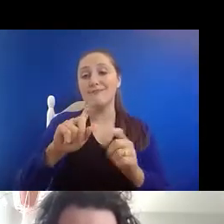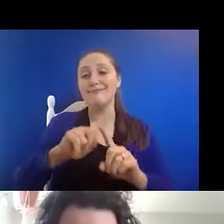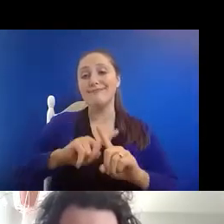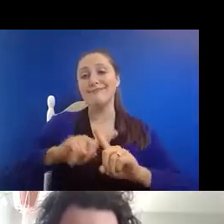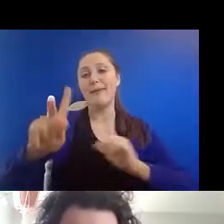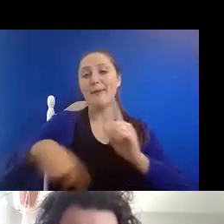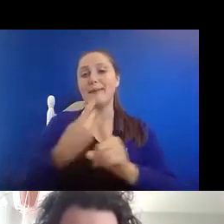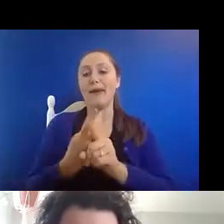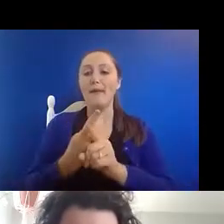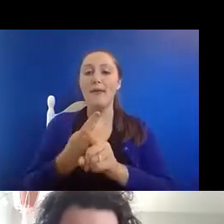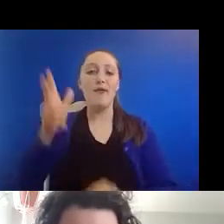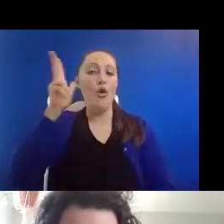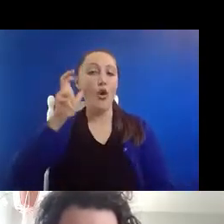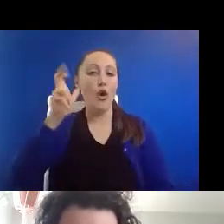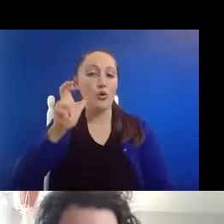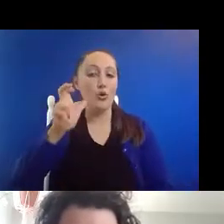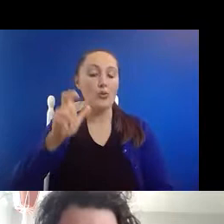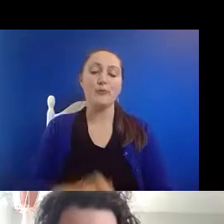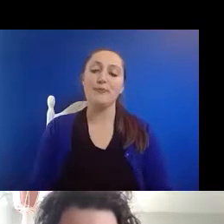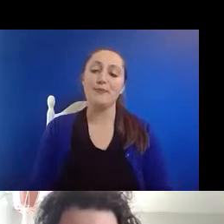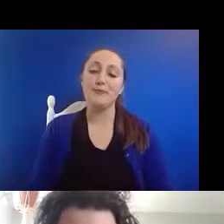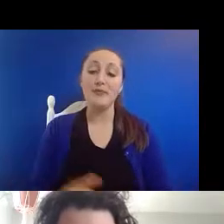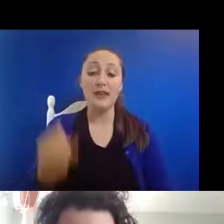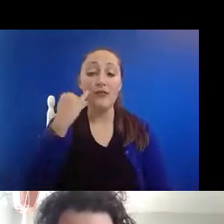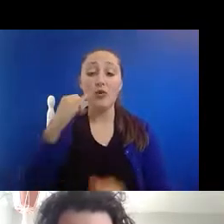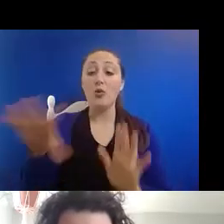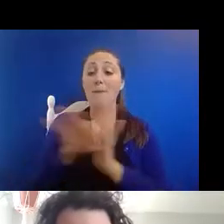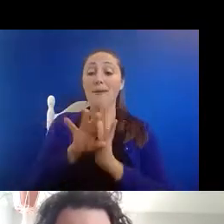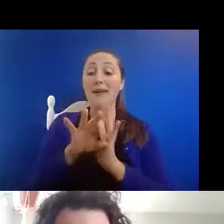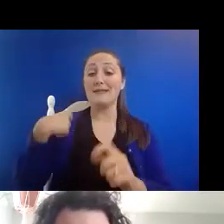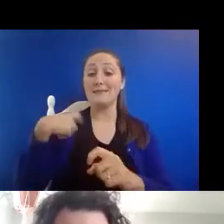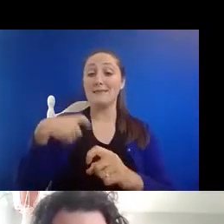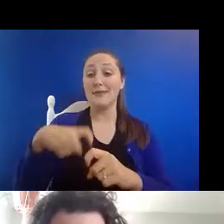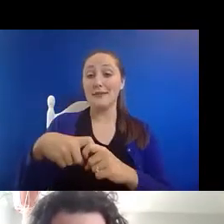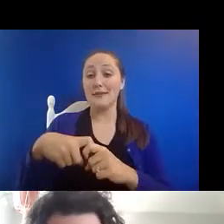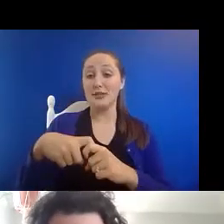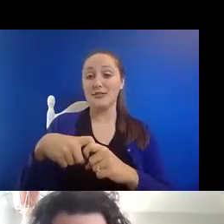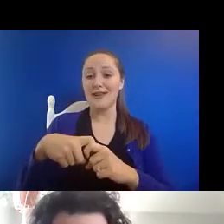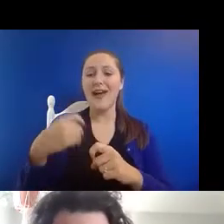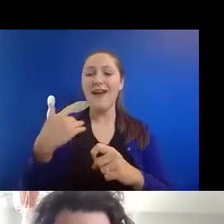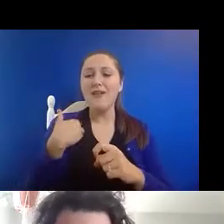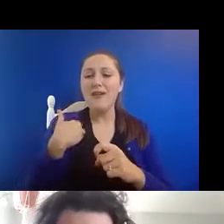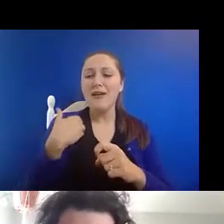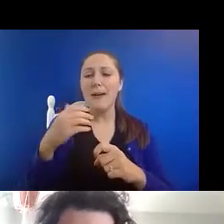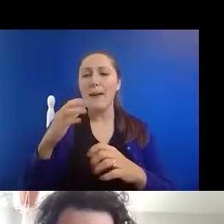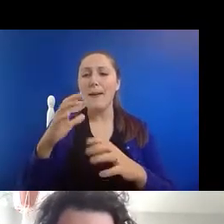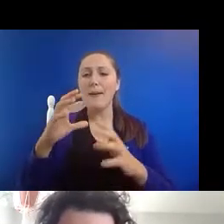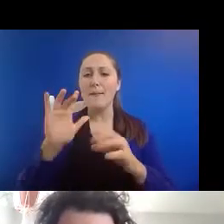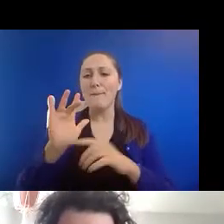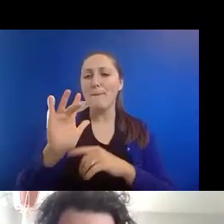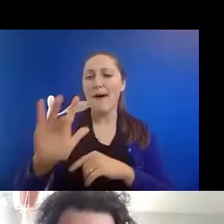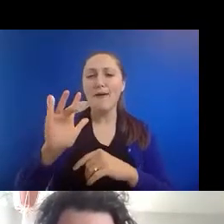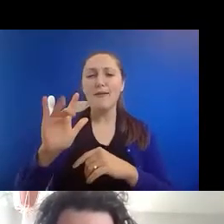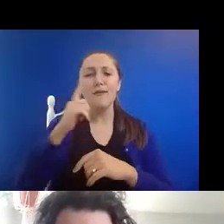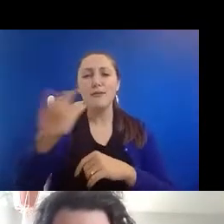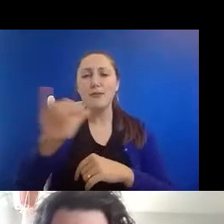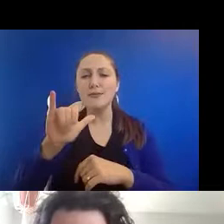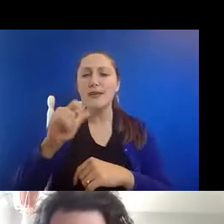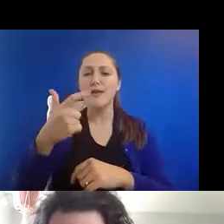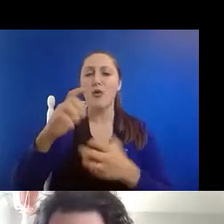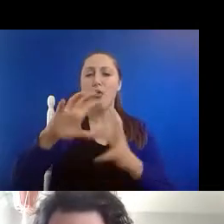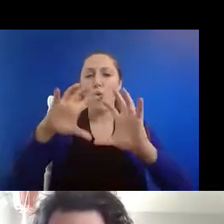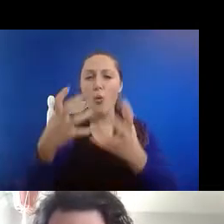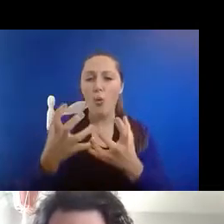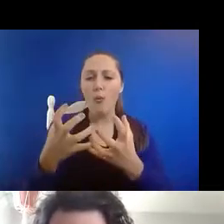choose Spanish, the English audio will be, so there's a button that looks like a globe. If you click that button, it'll give